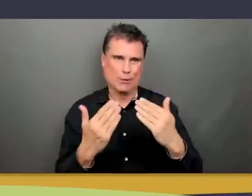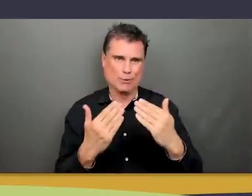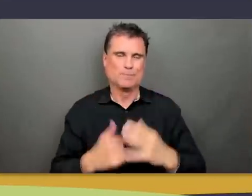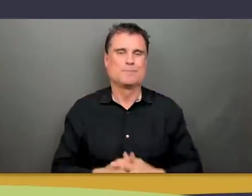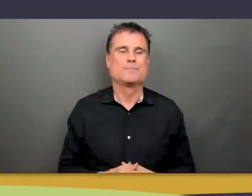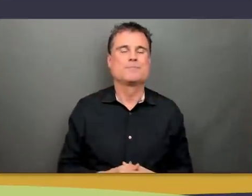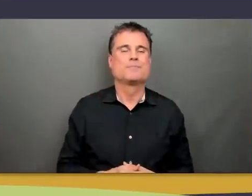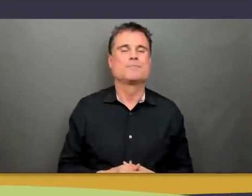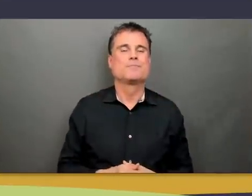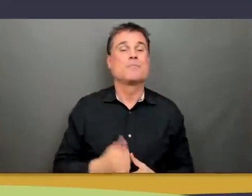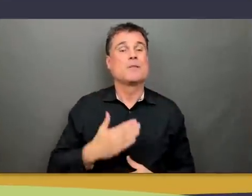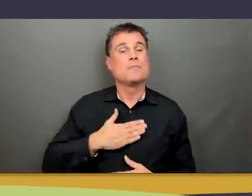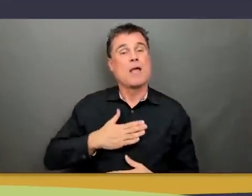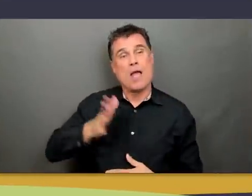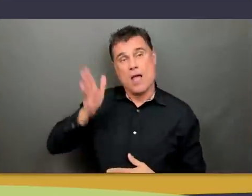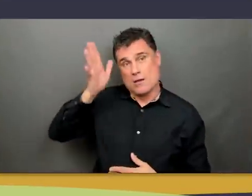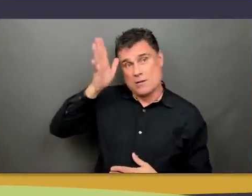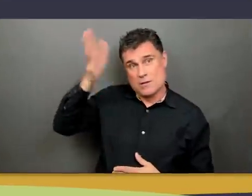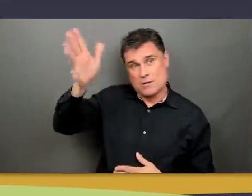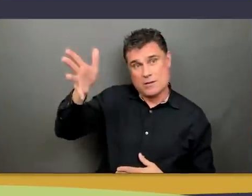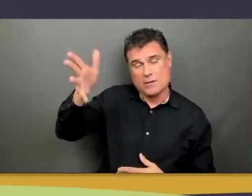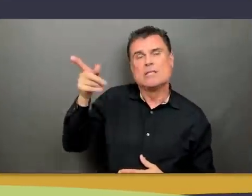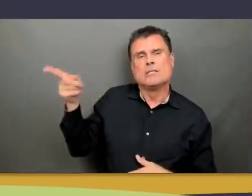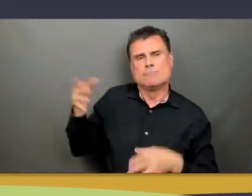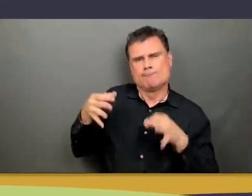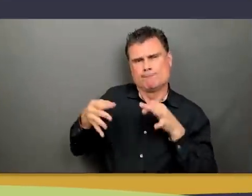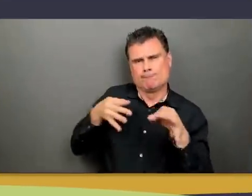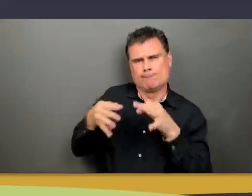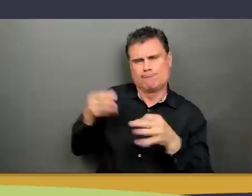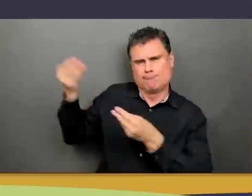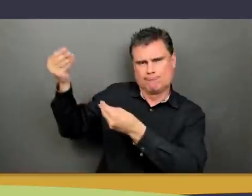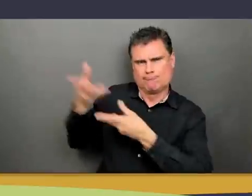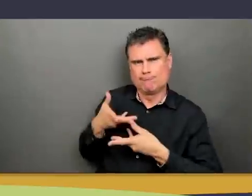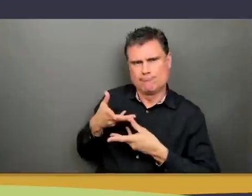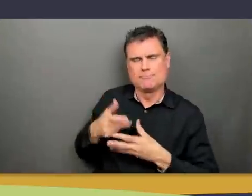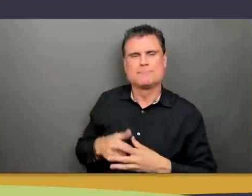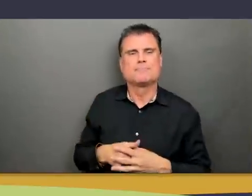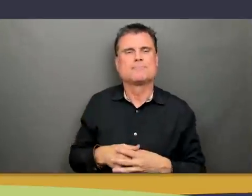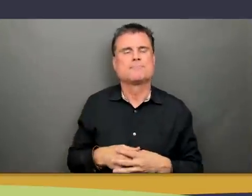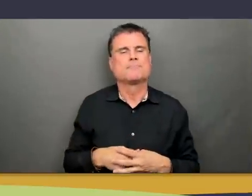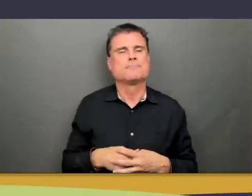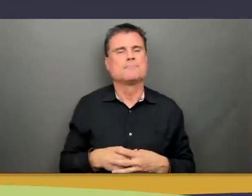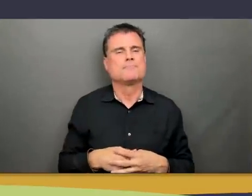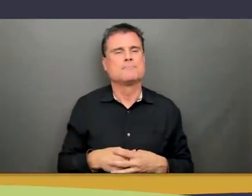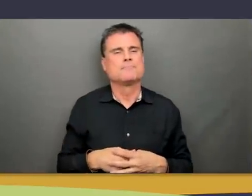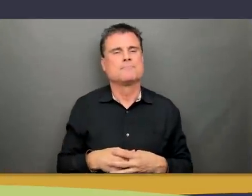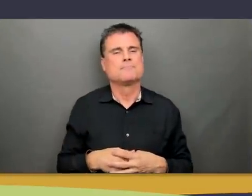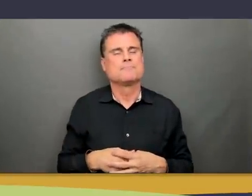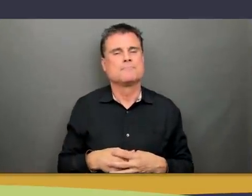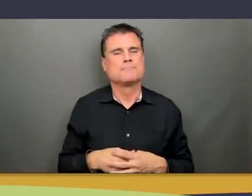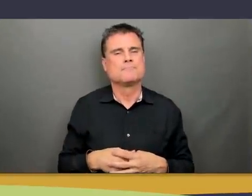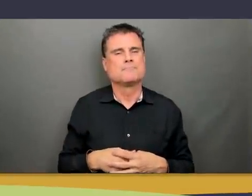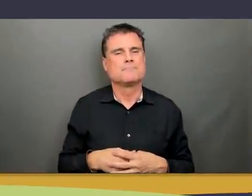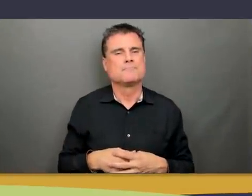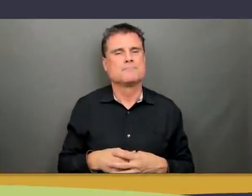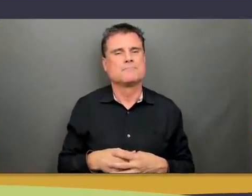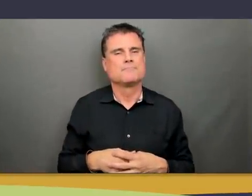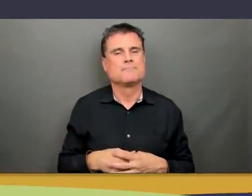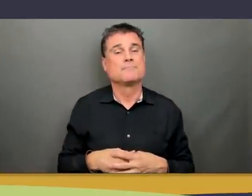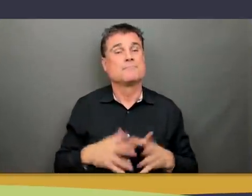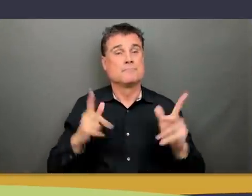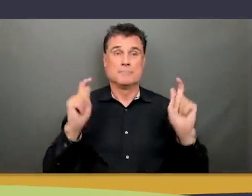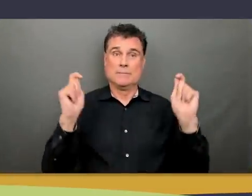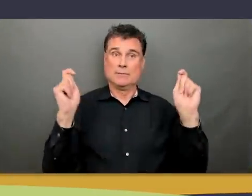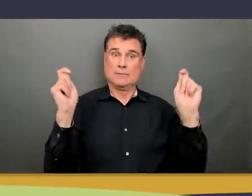about our culture, brought our culture back to our community. And we asked him after our ceremony, was everything good? And he